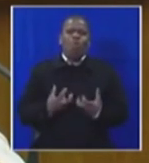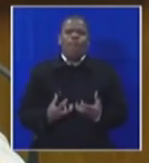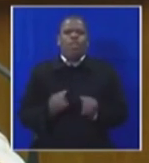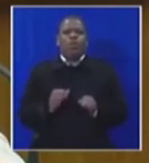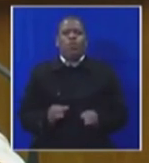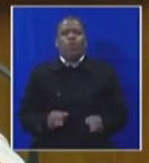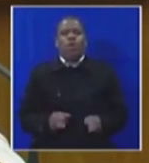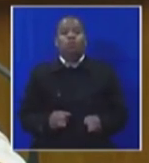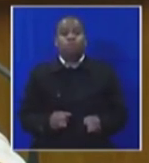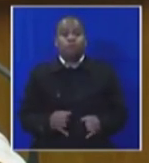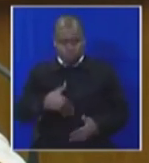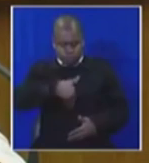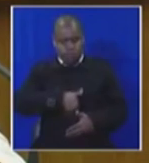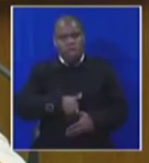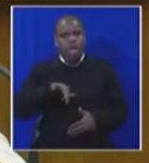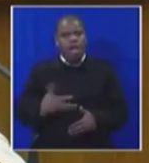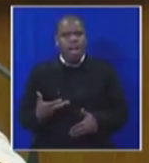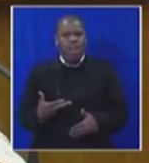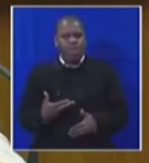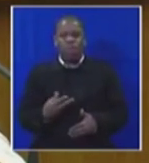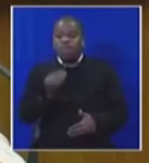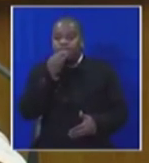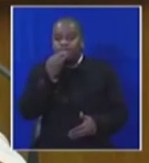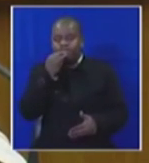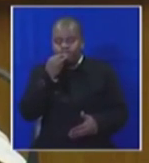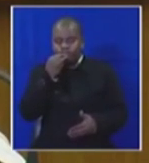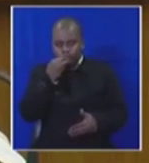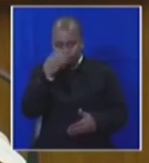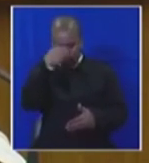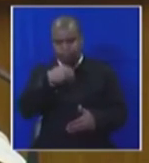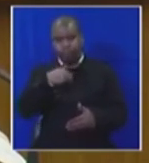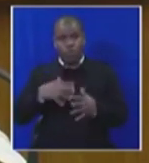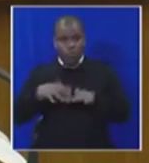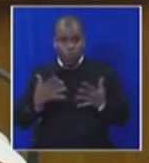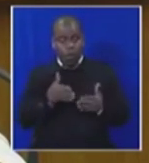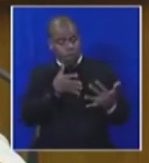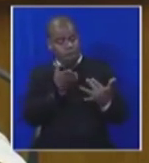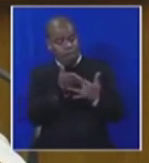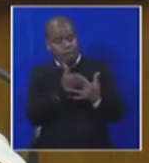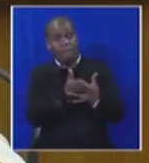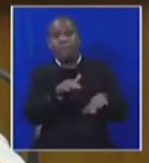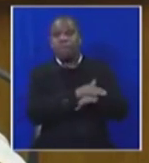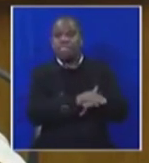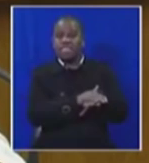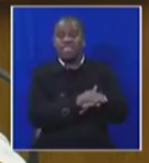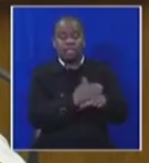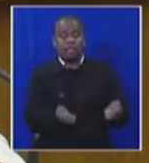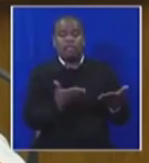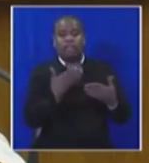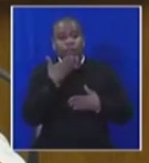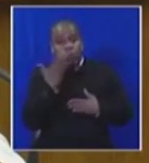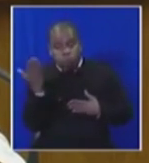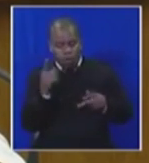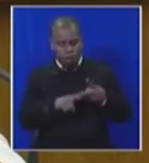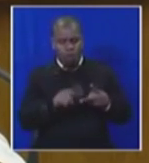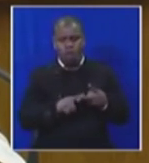is experienced not only in the form of financial deprivation, but also lack of access to basic services, healthcare, quality education, and